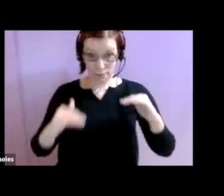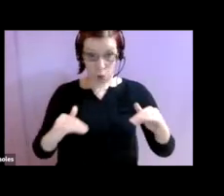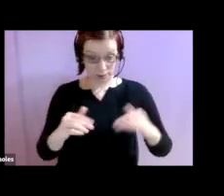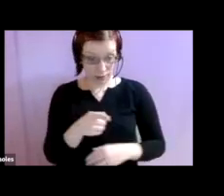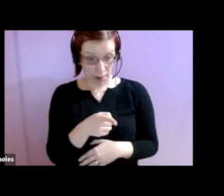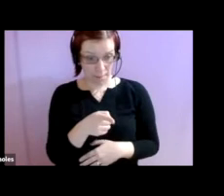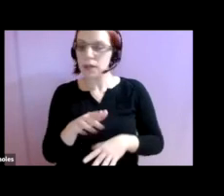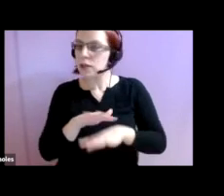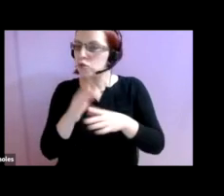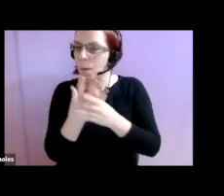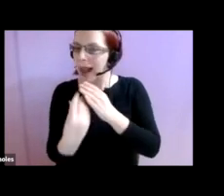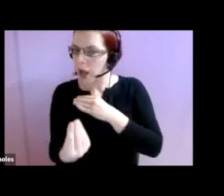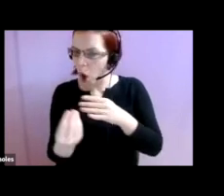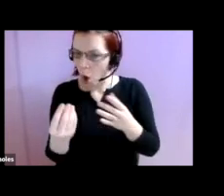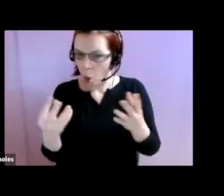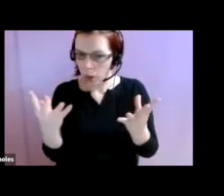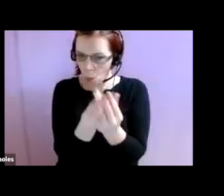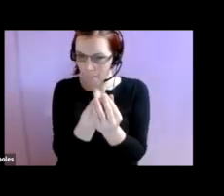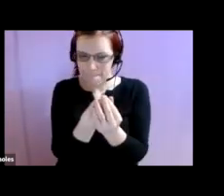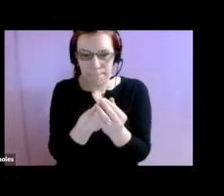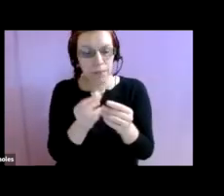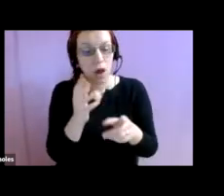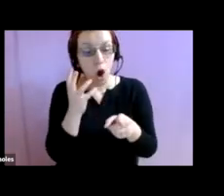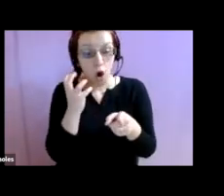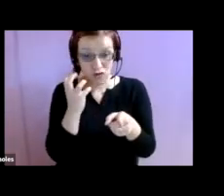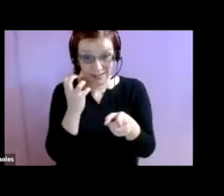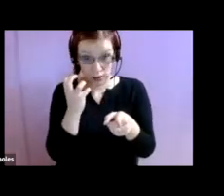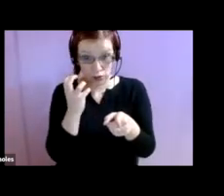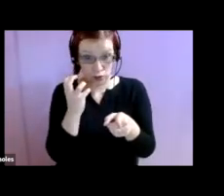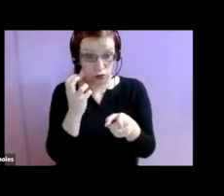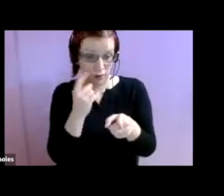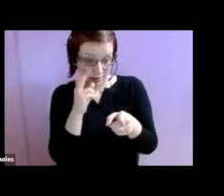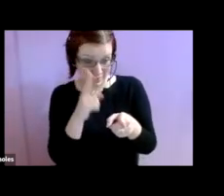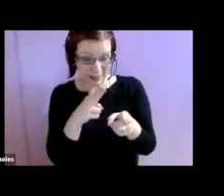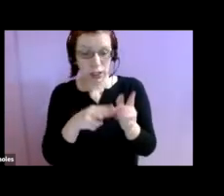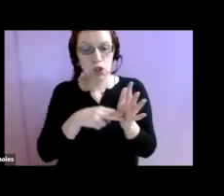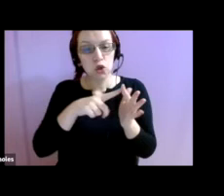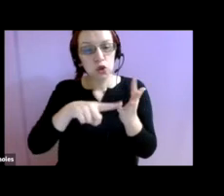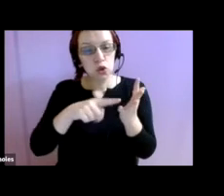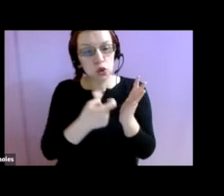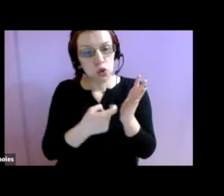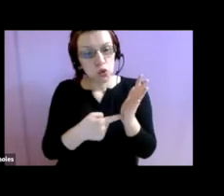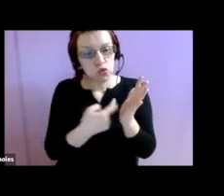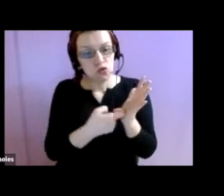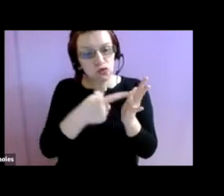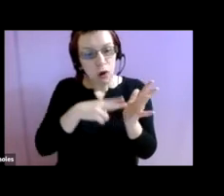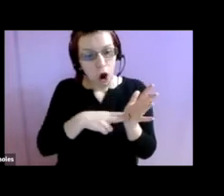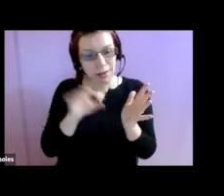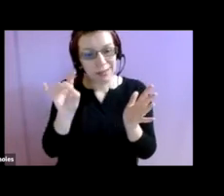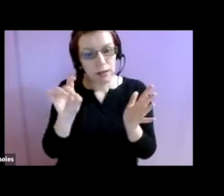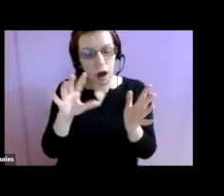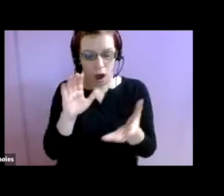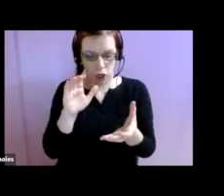not black holes colliding, but these orange dots here you can see are neutron stars colliding.